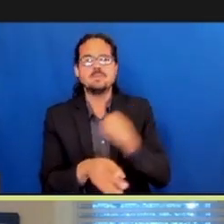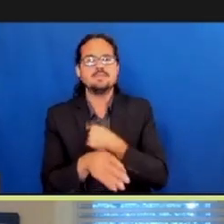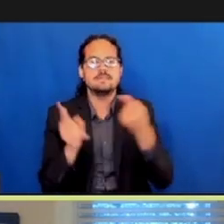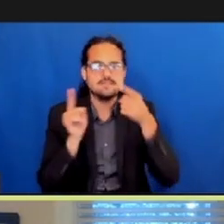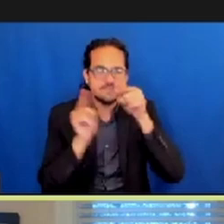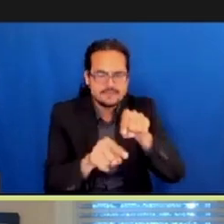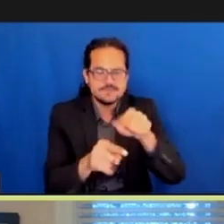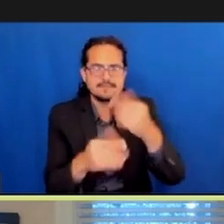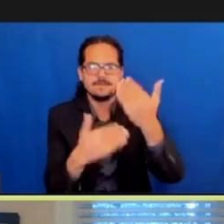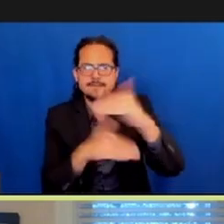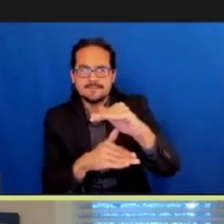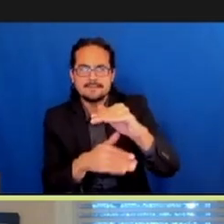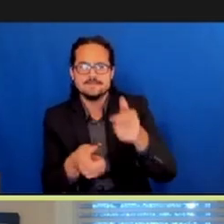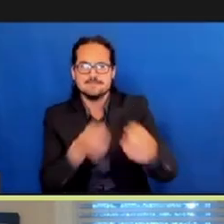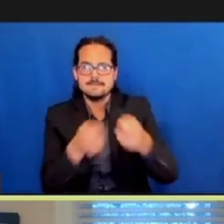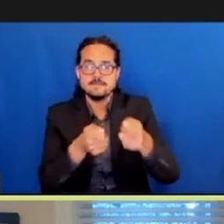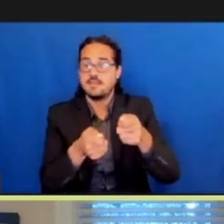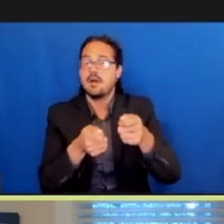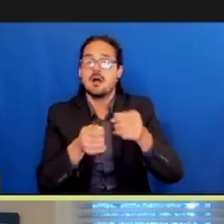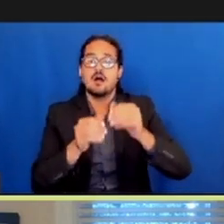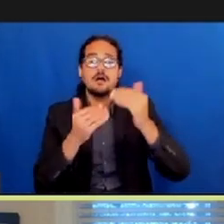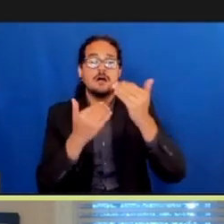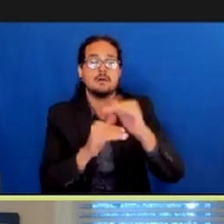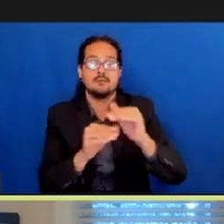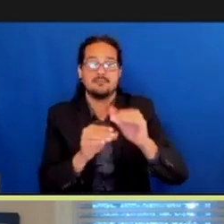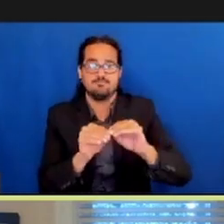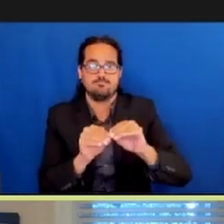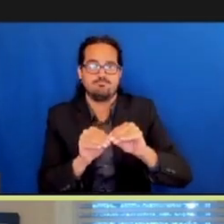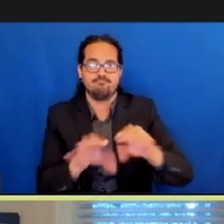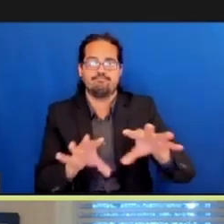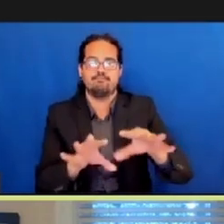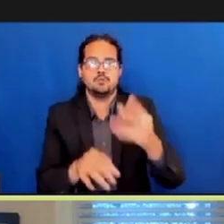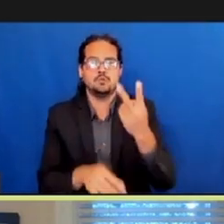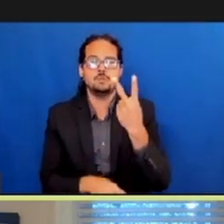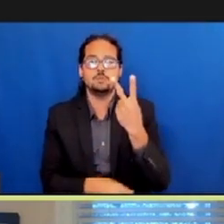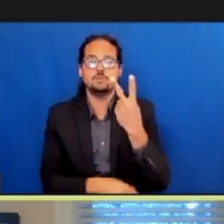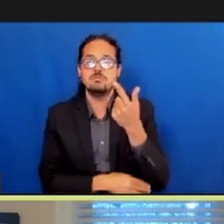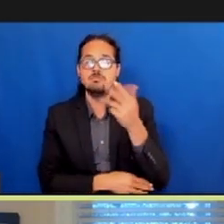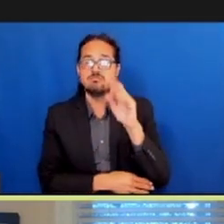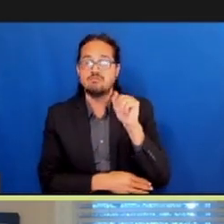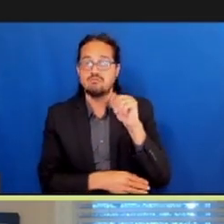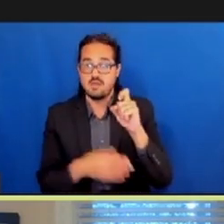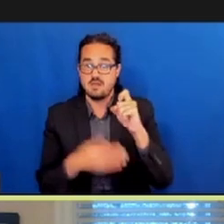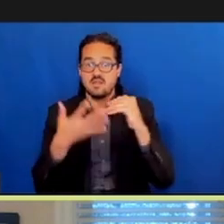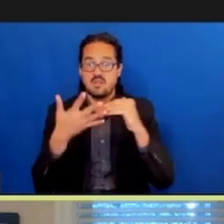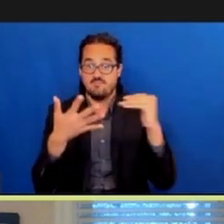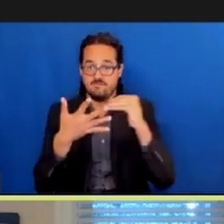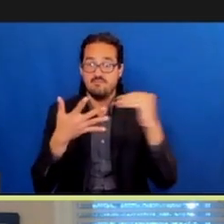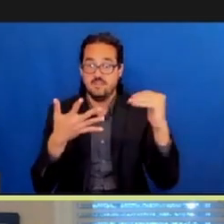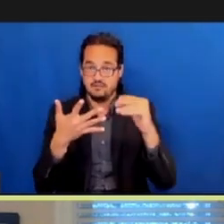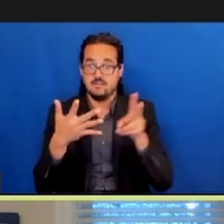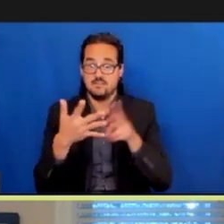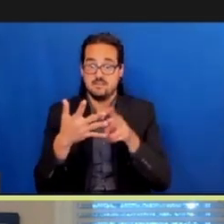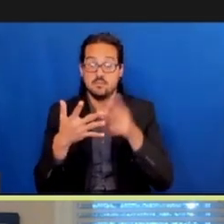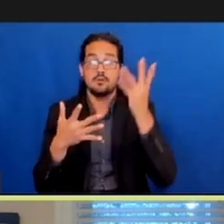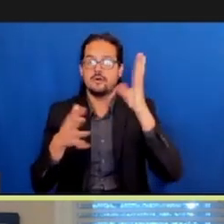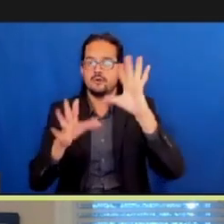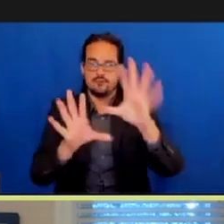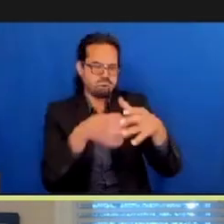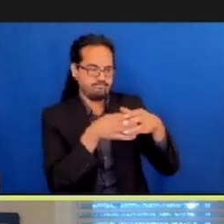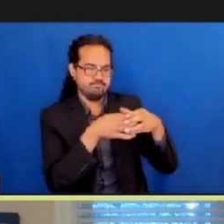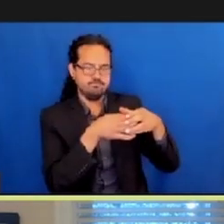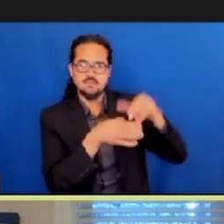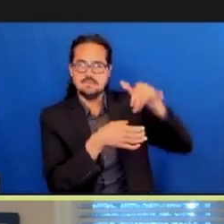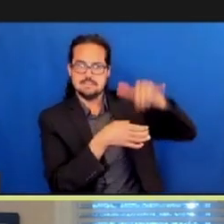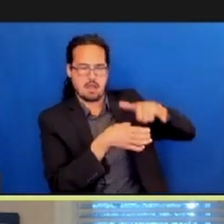we identified cases very quickly, and we're able to quarantine classes and stop the spread of disease and stop an outbreak. So you